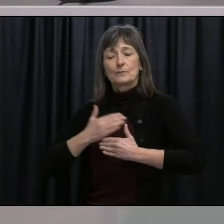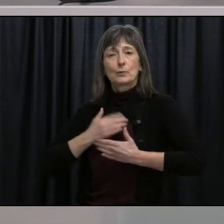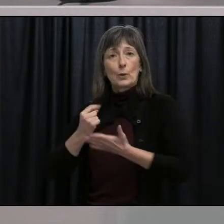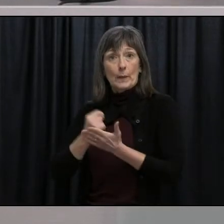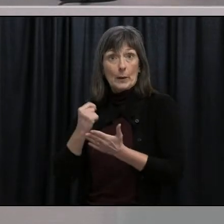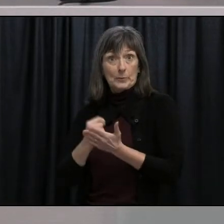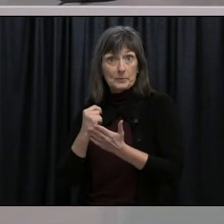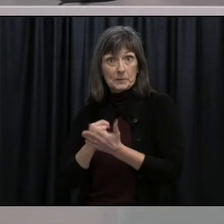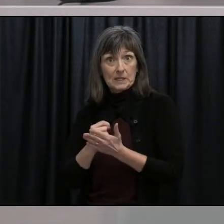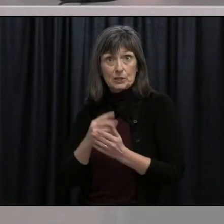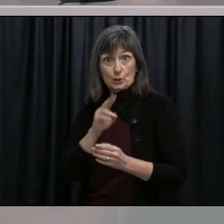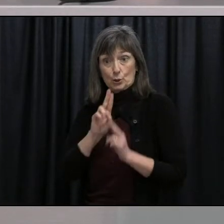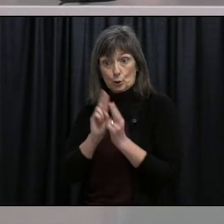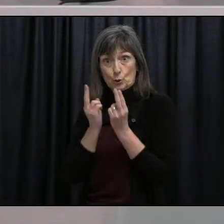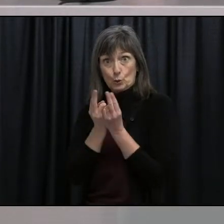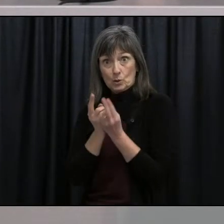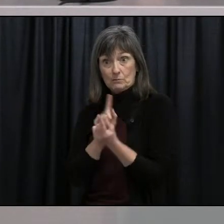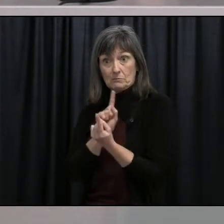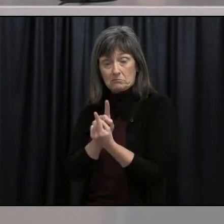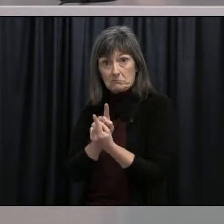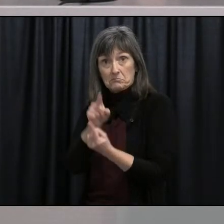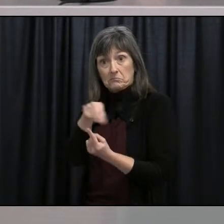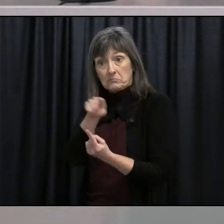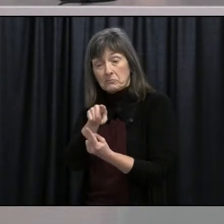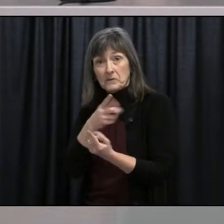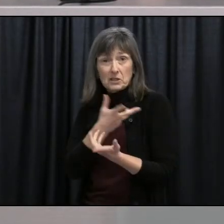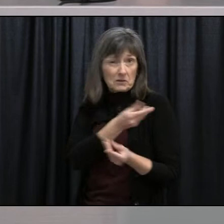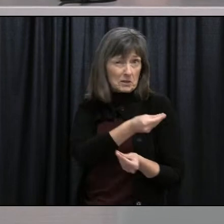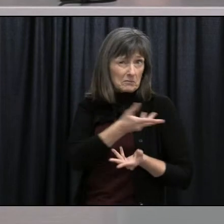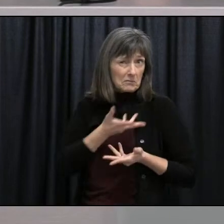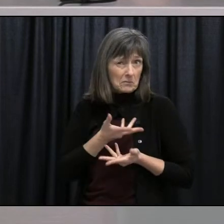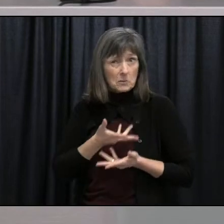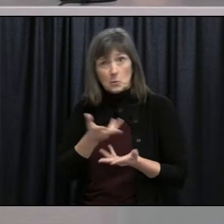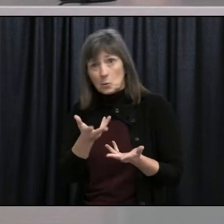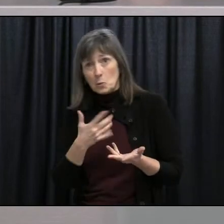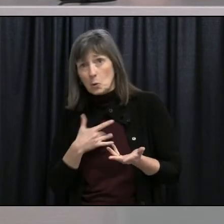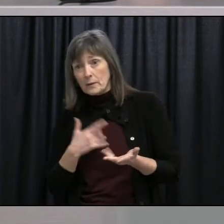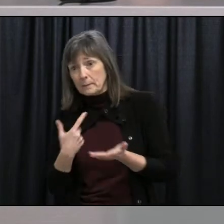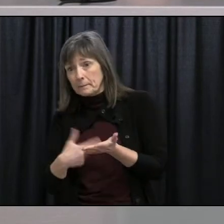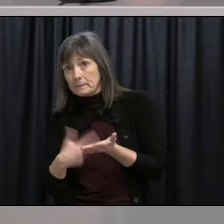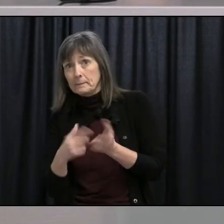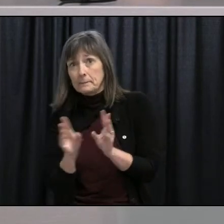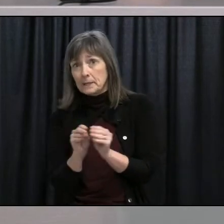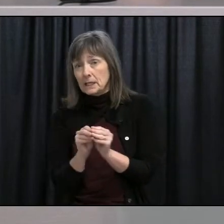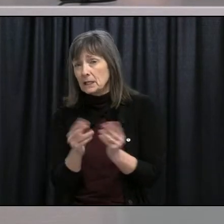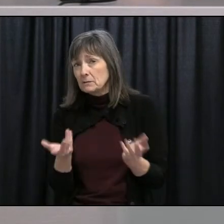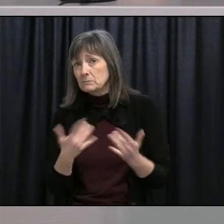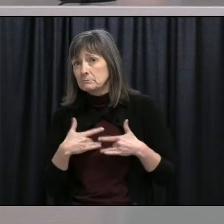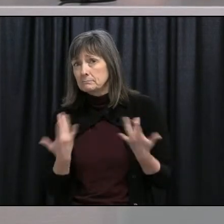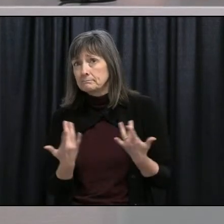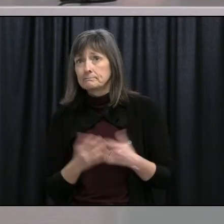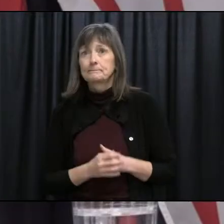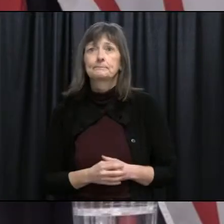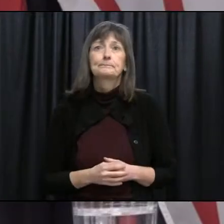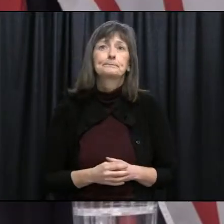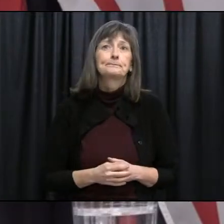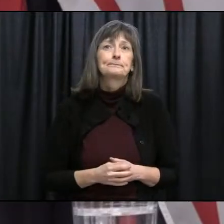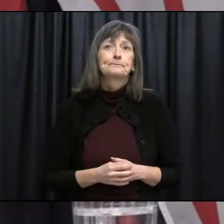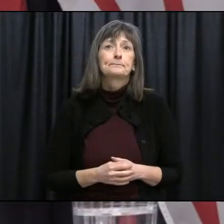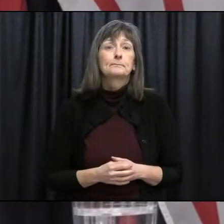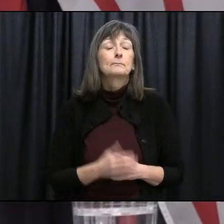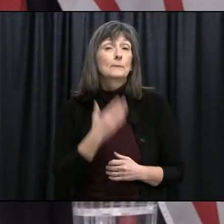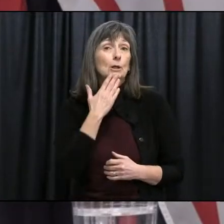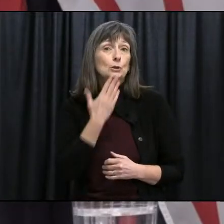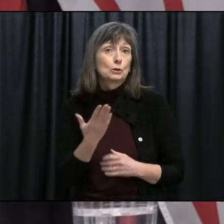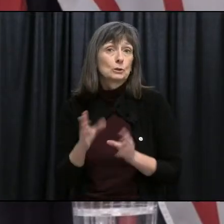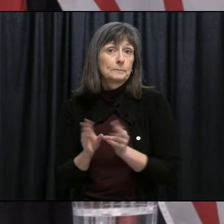of workers who can operate a ventilator in the province? And can you give us an indication of what came out of that meeting? Well, I think it was a good